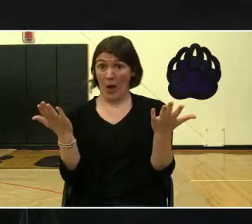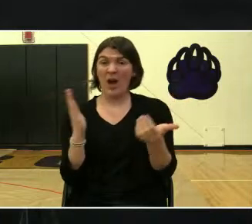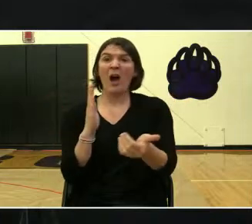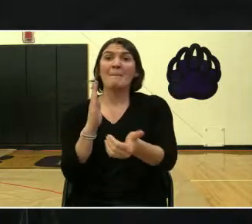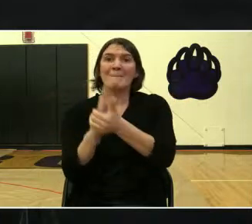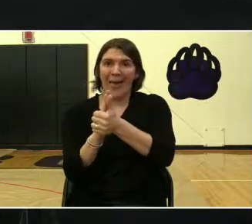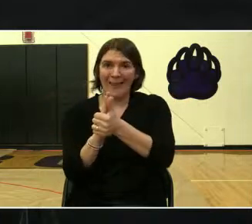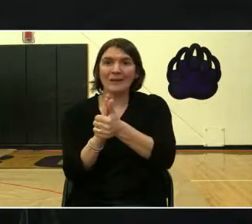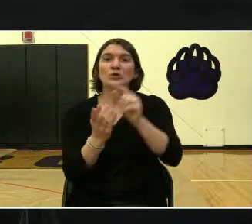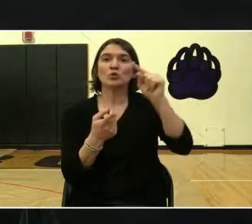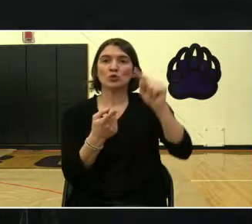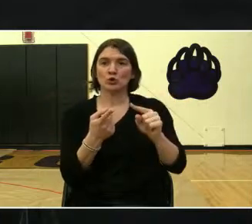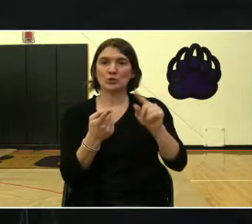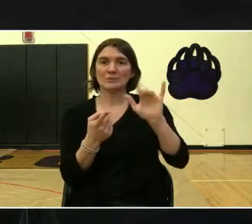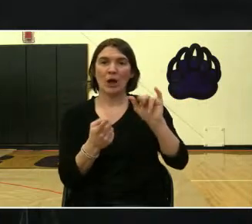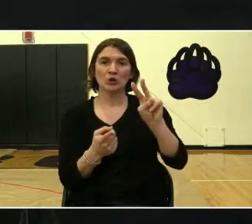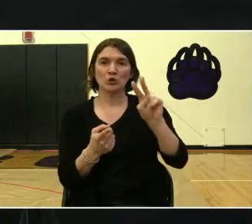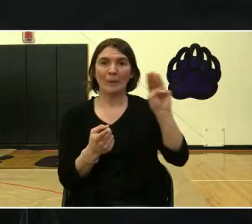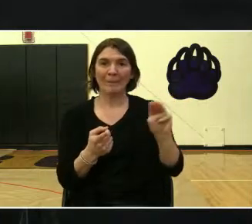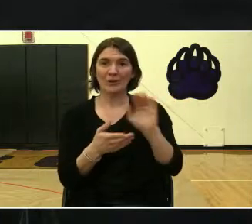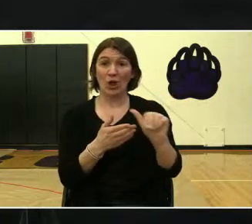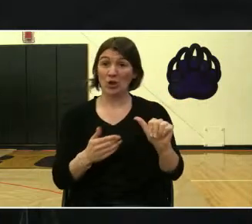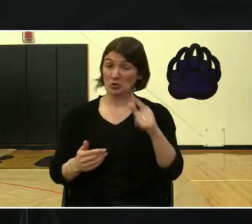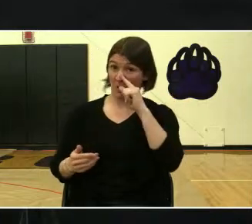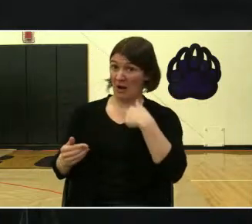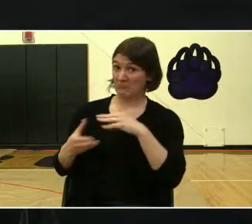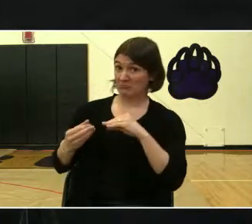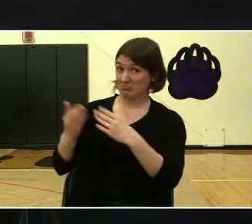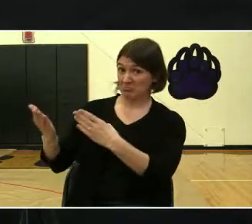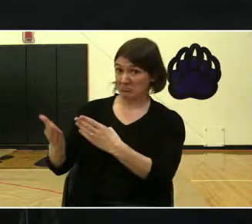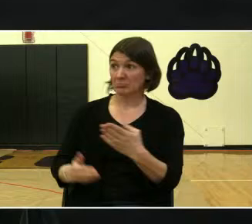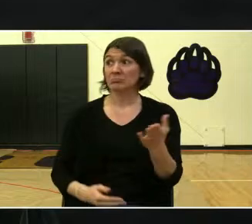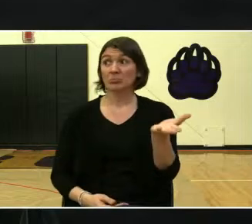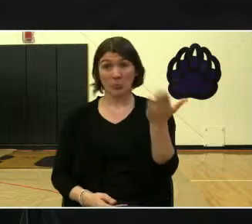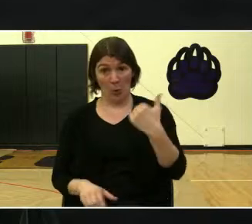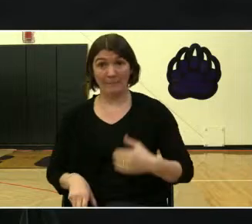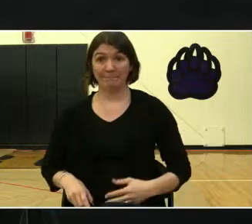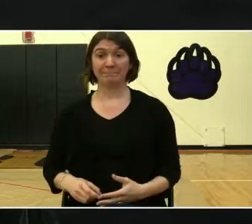Mr oser may I speak briefly Mr moderator